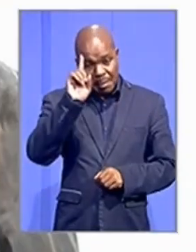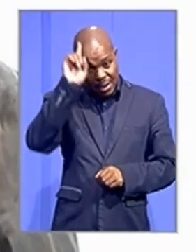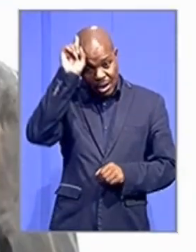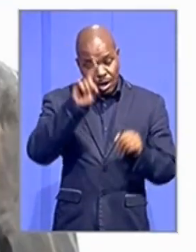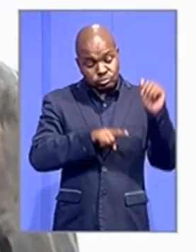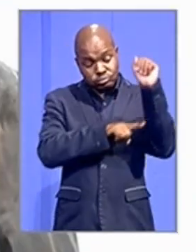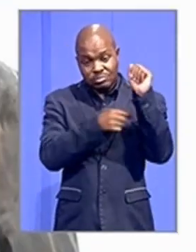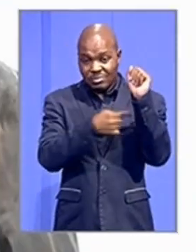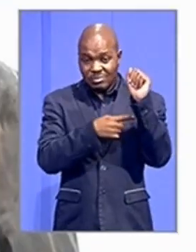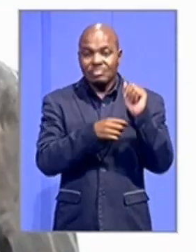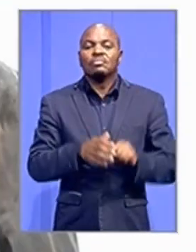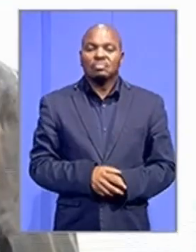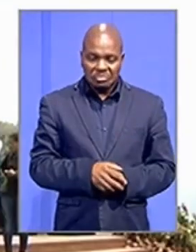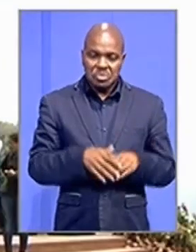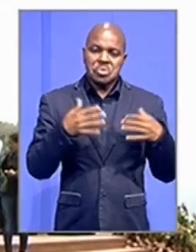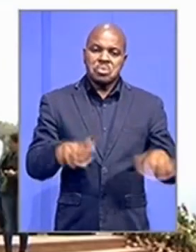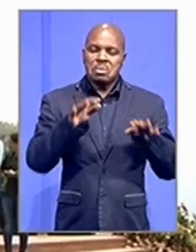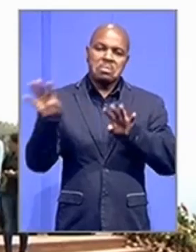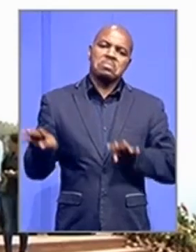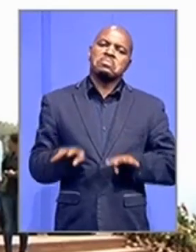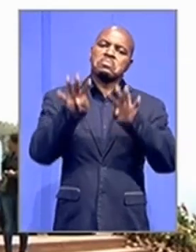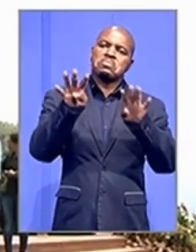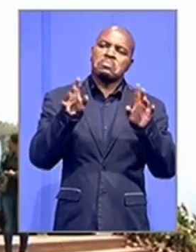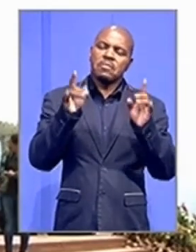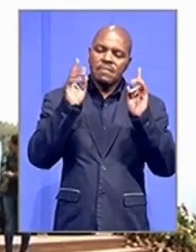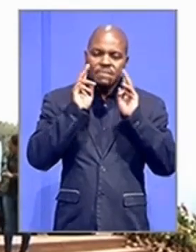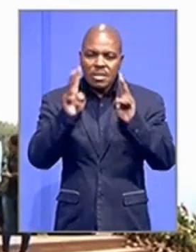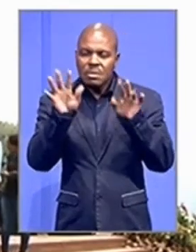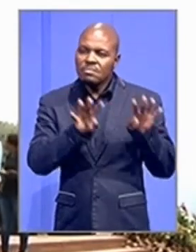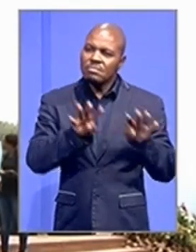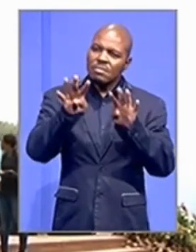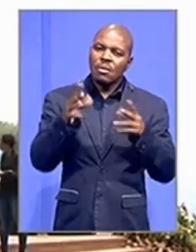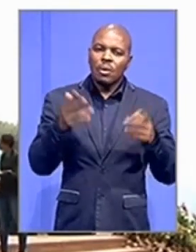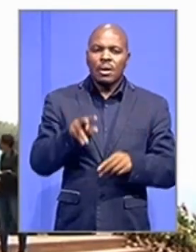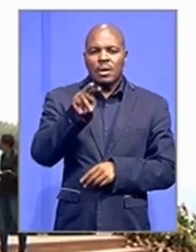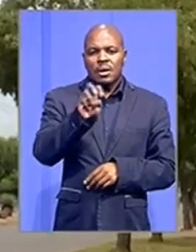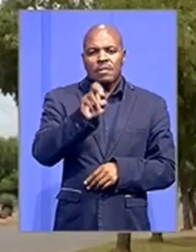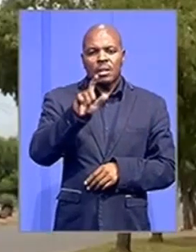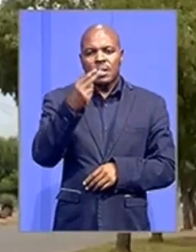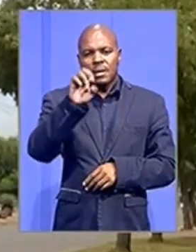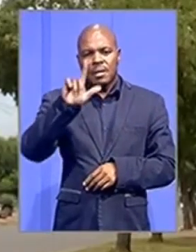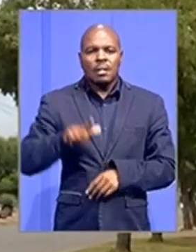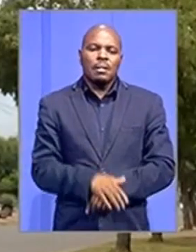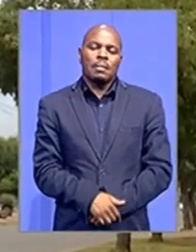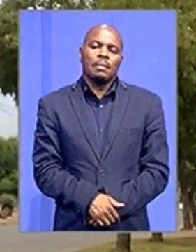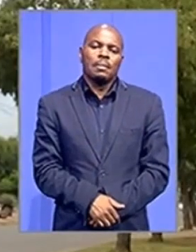wa maloba Nelson Mandela seo se goga go shedi ya baeti ka toropong eo se Neville Hill.